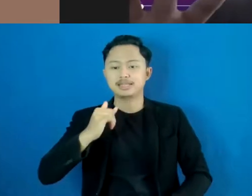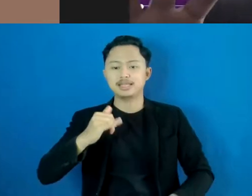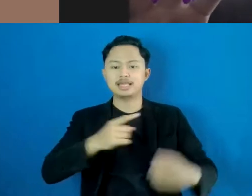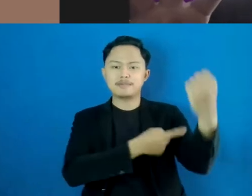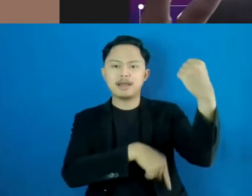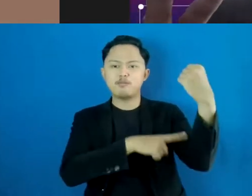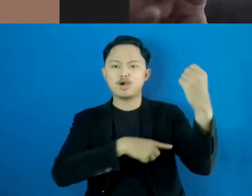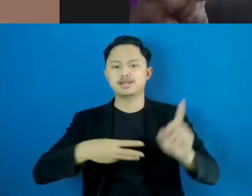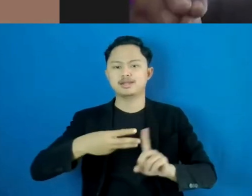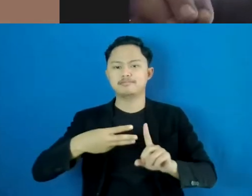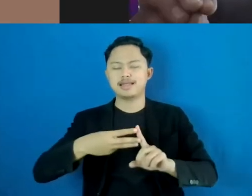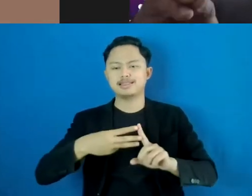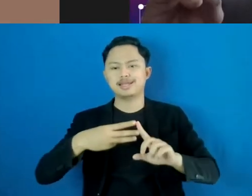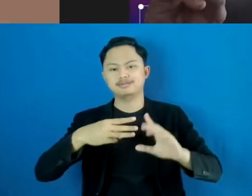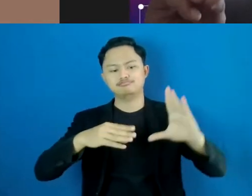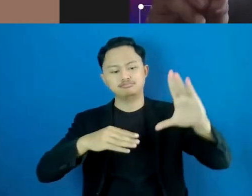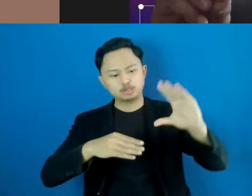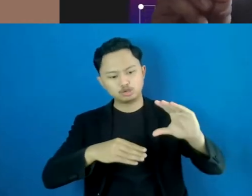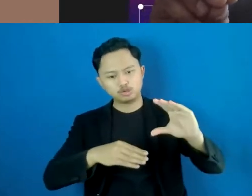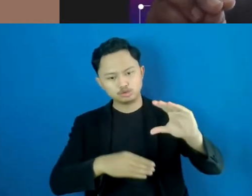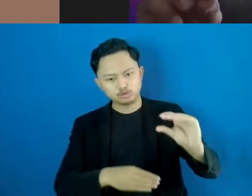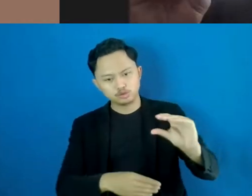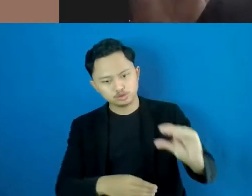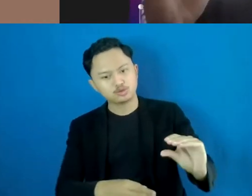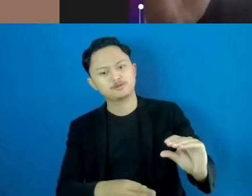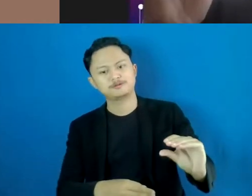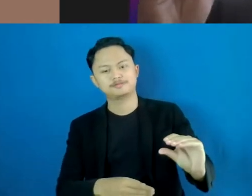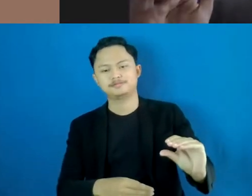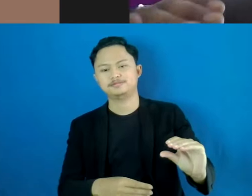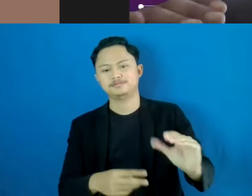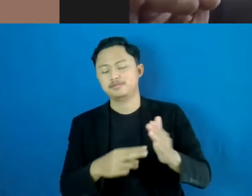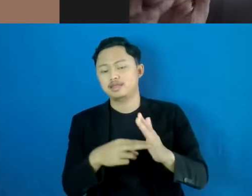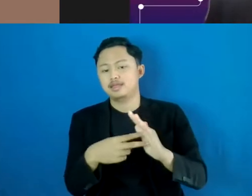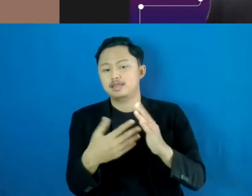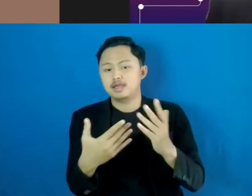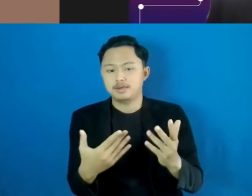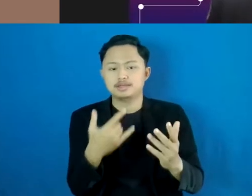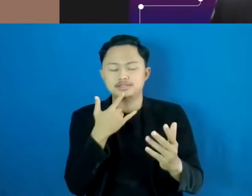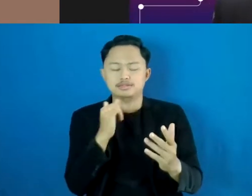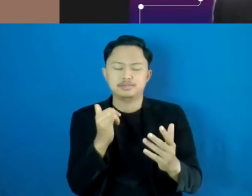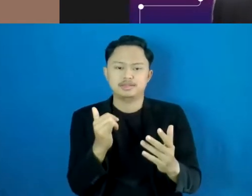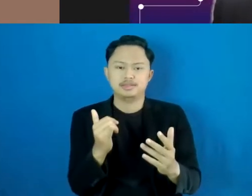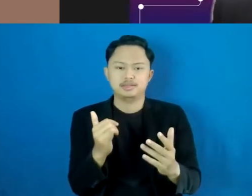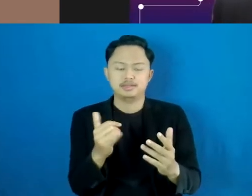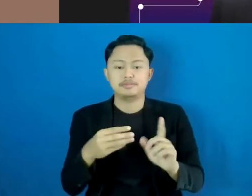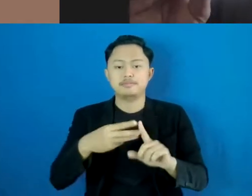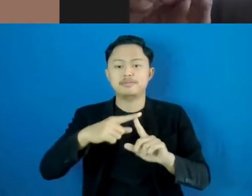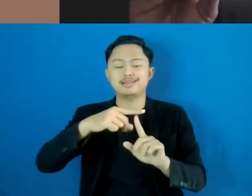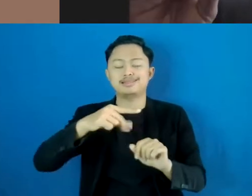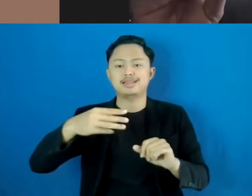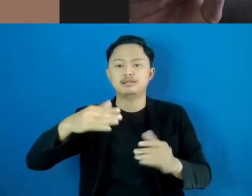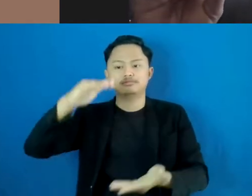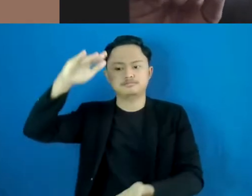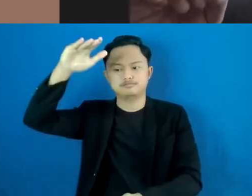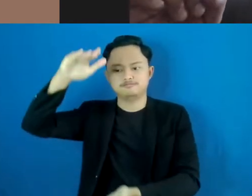battery, yes, the performance, the storage capacity of battery will go lower between